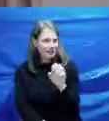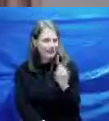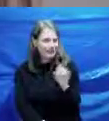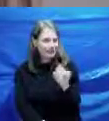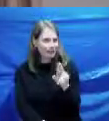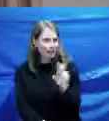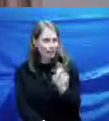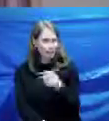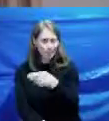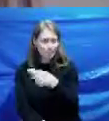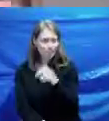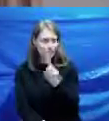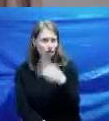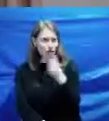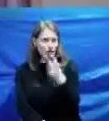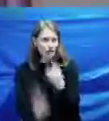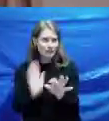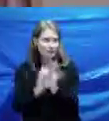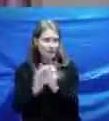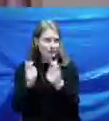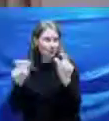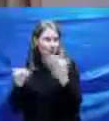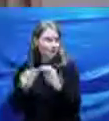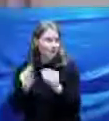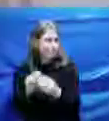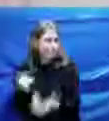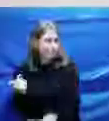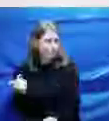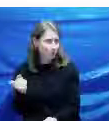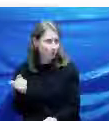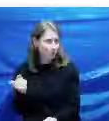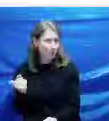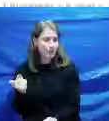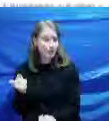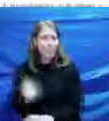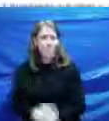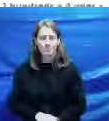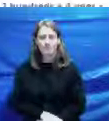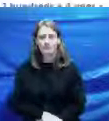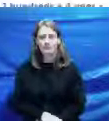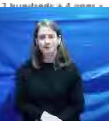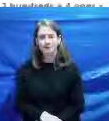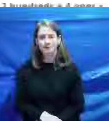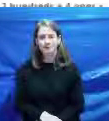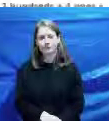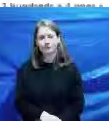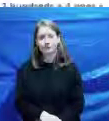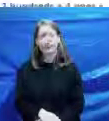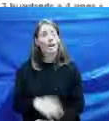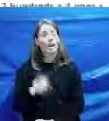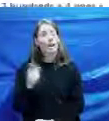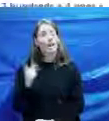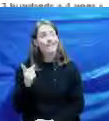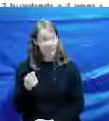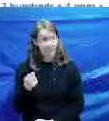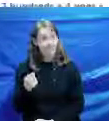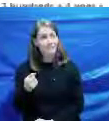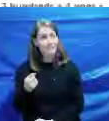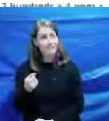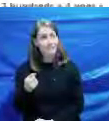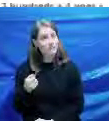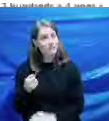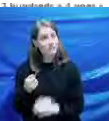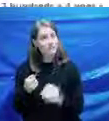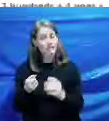about that. And so this also isn't a good way to get to place value. This is an example that we would consider as being Common Core